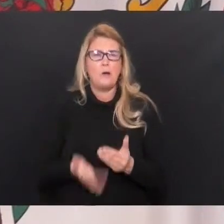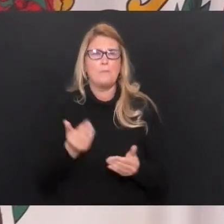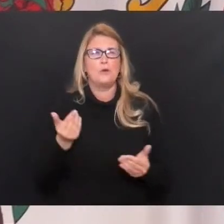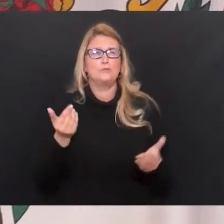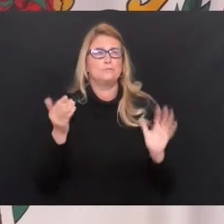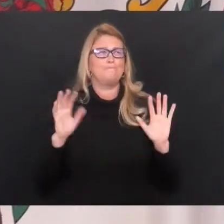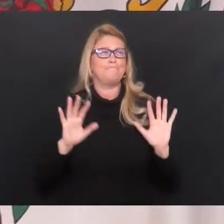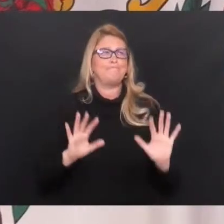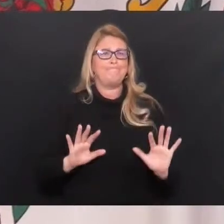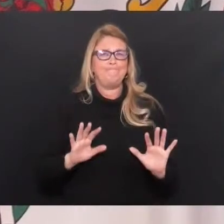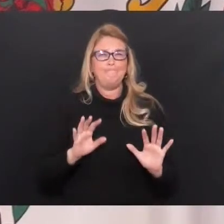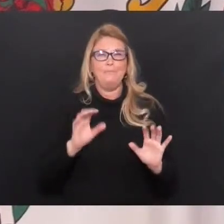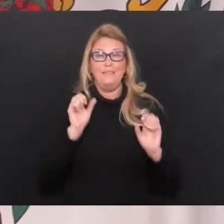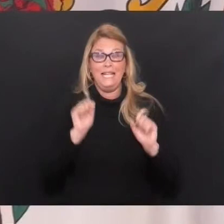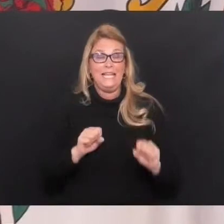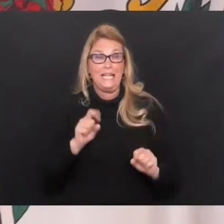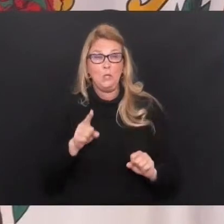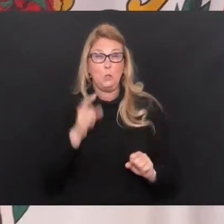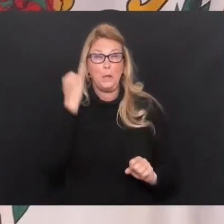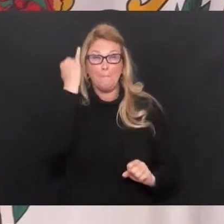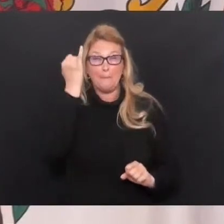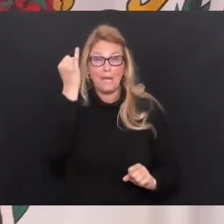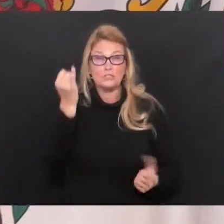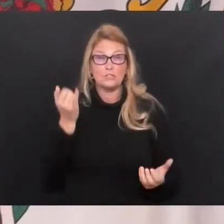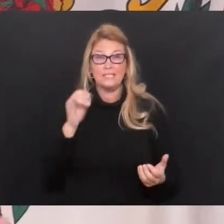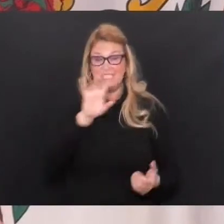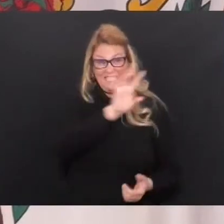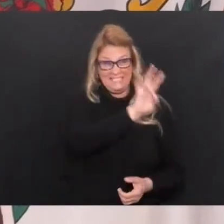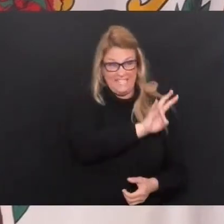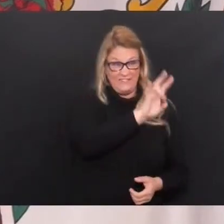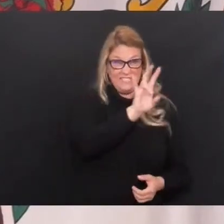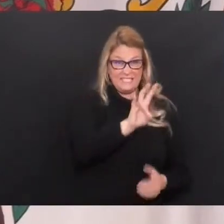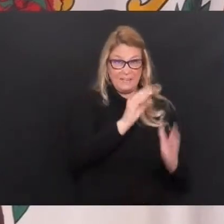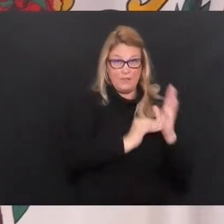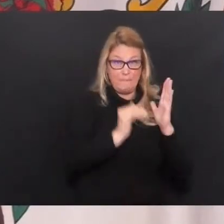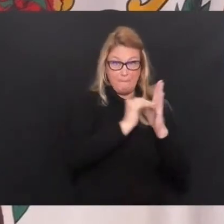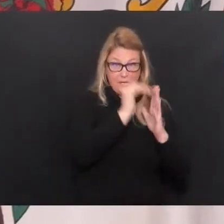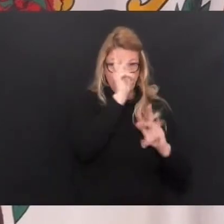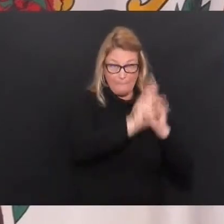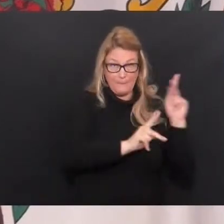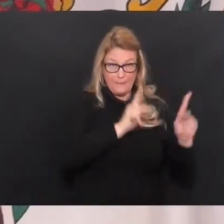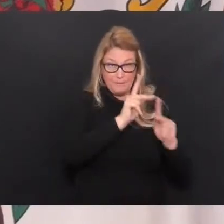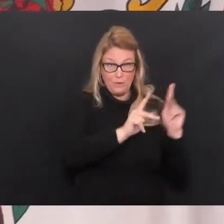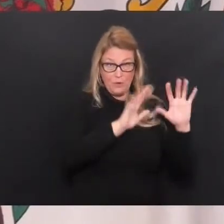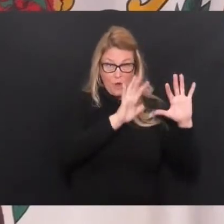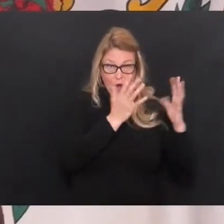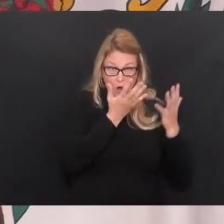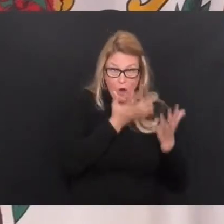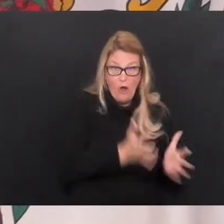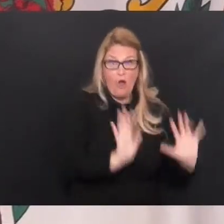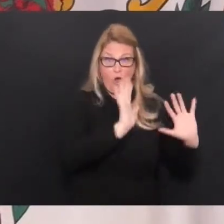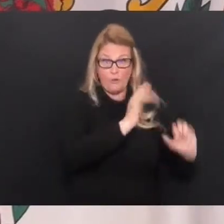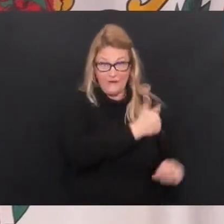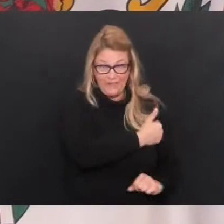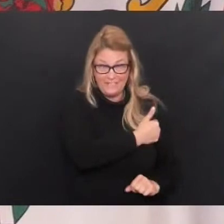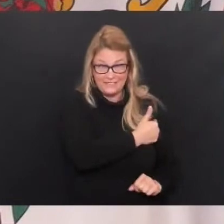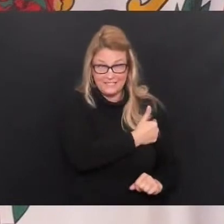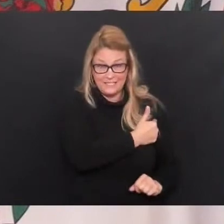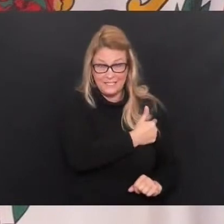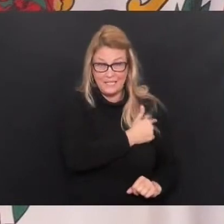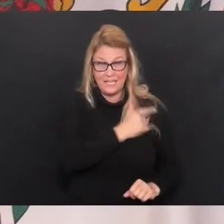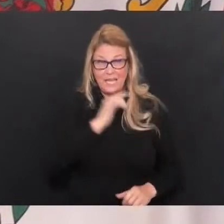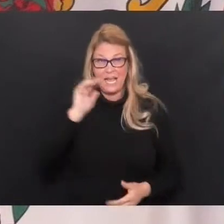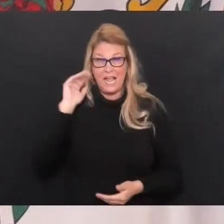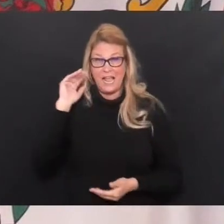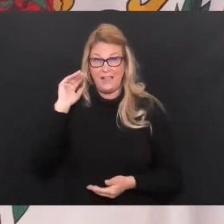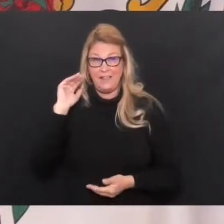I mean, can you just imagine 77 million people have been vaccinated and less than